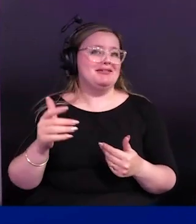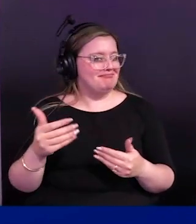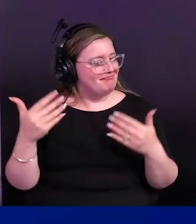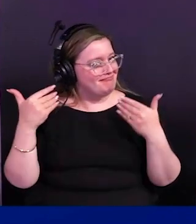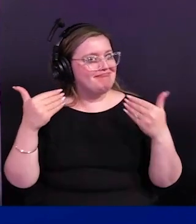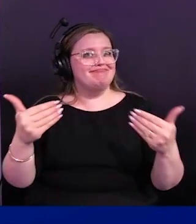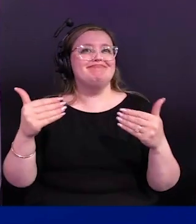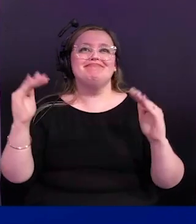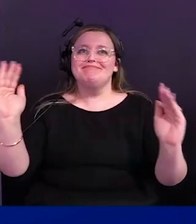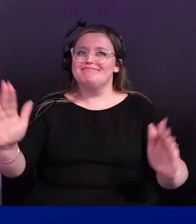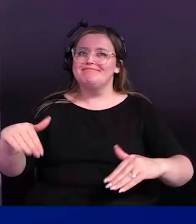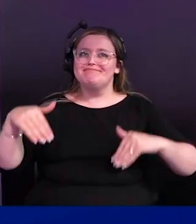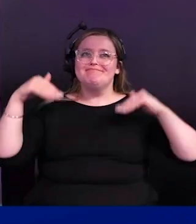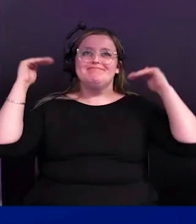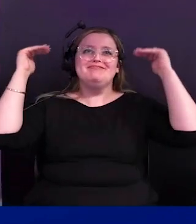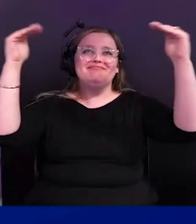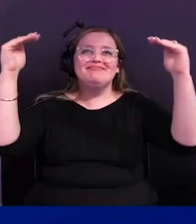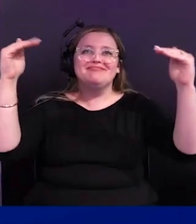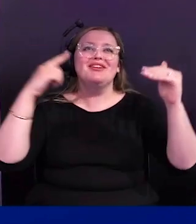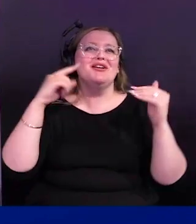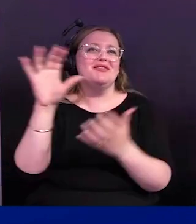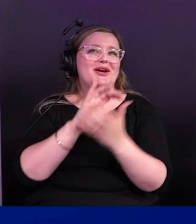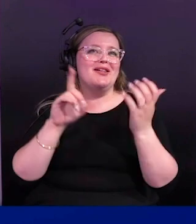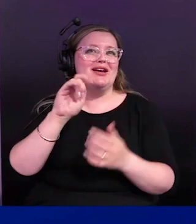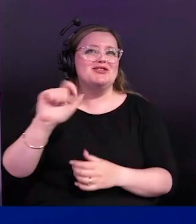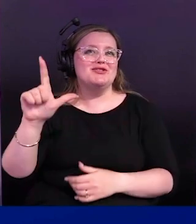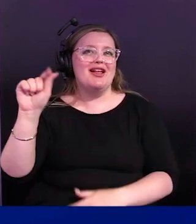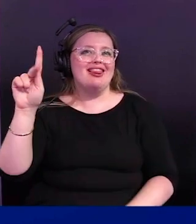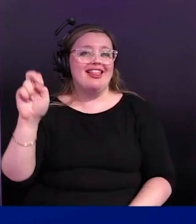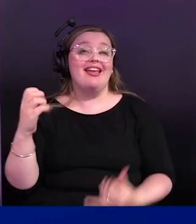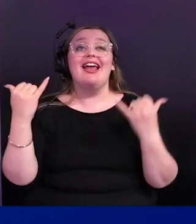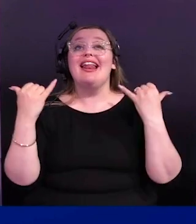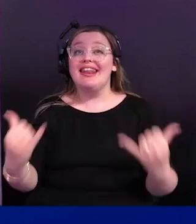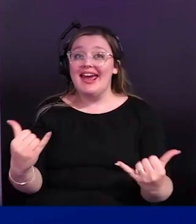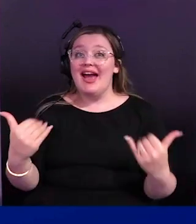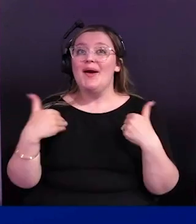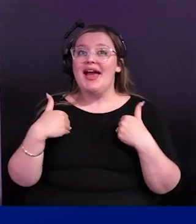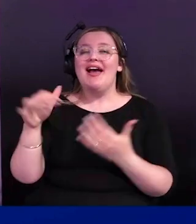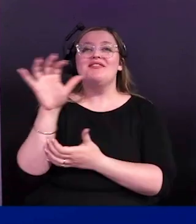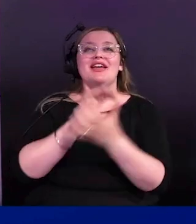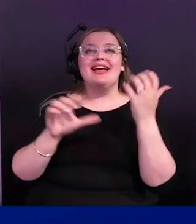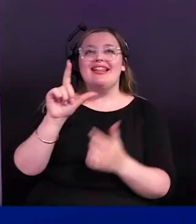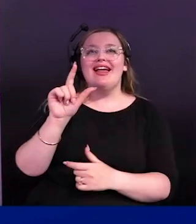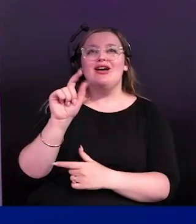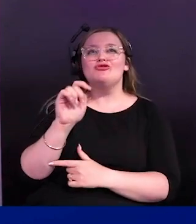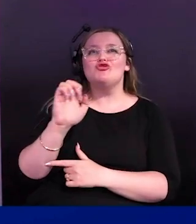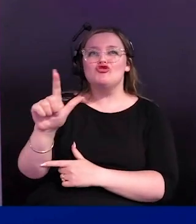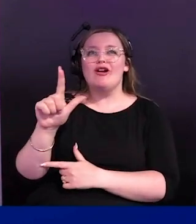next step, where we are going to be launching the CloudTrail Lake dashboards.